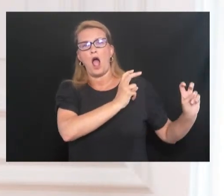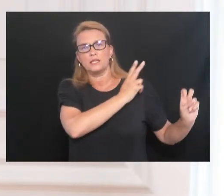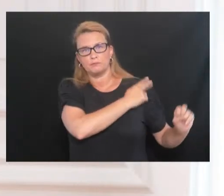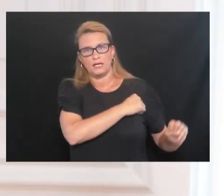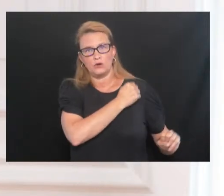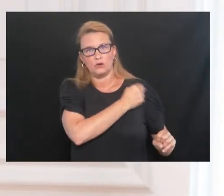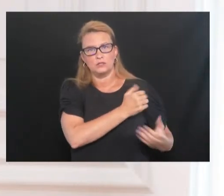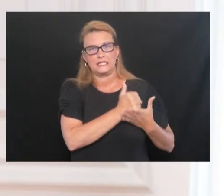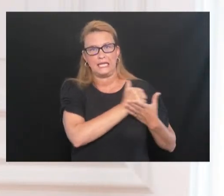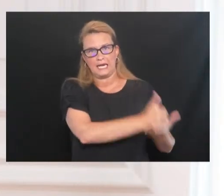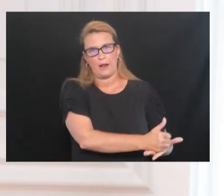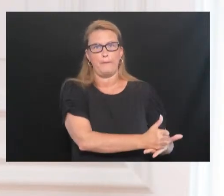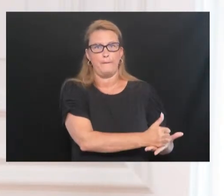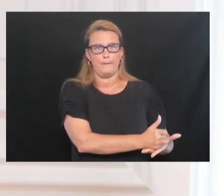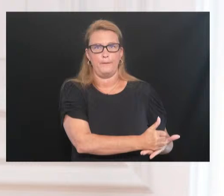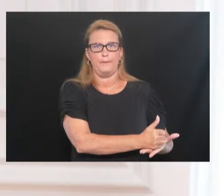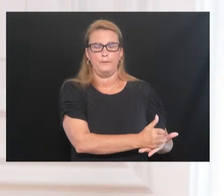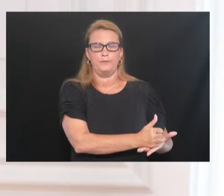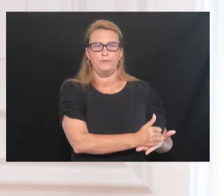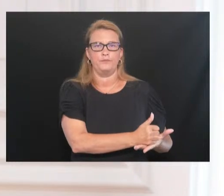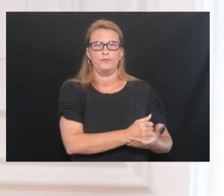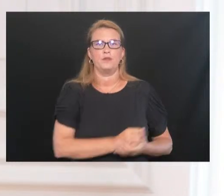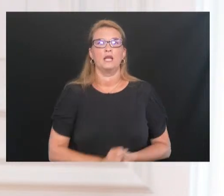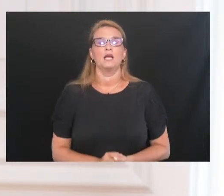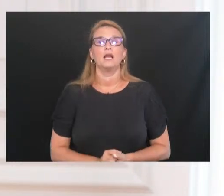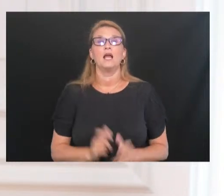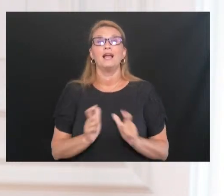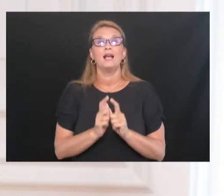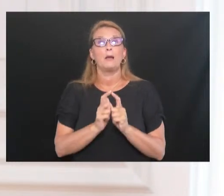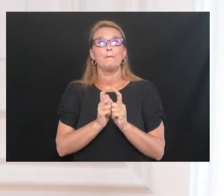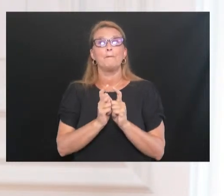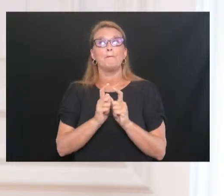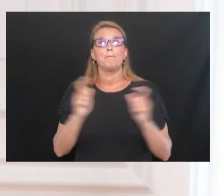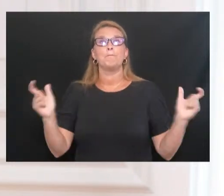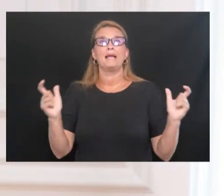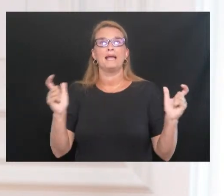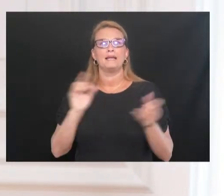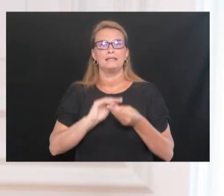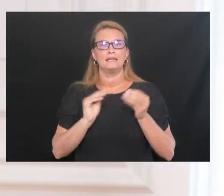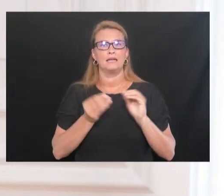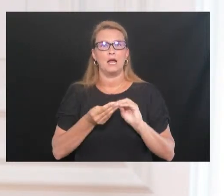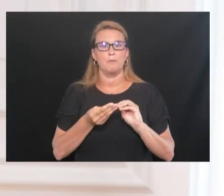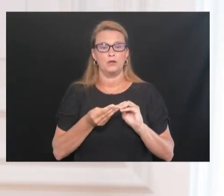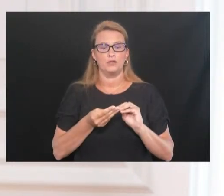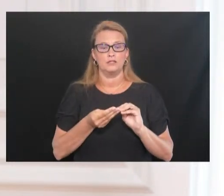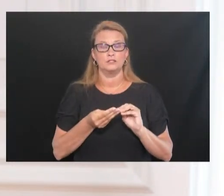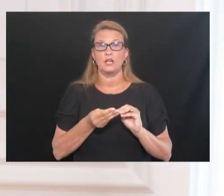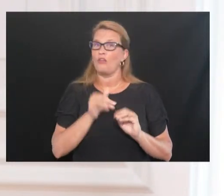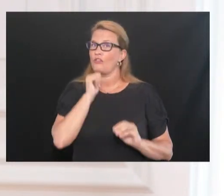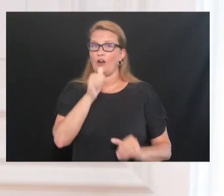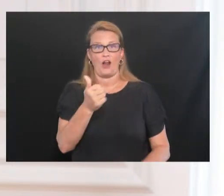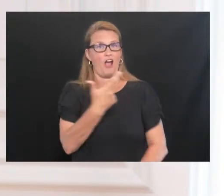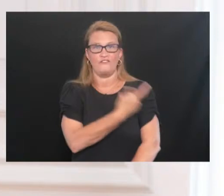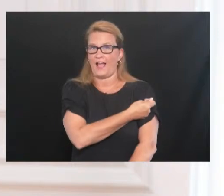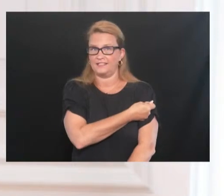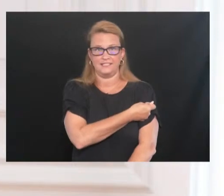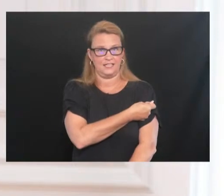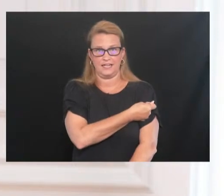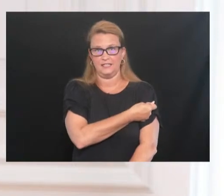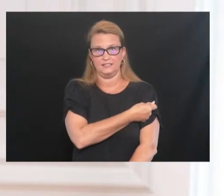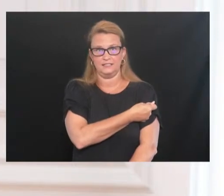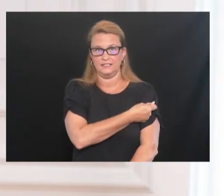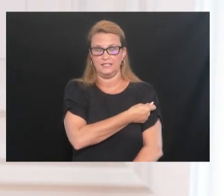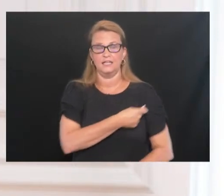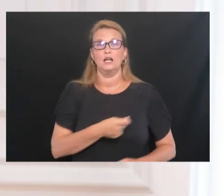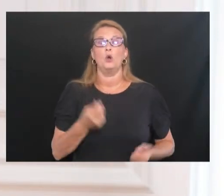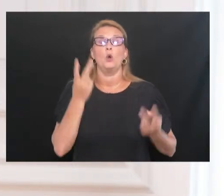ill. In very large numbers, these people are not vaccinated, haven't had vaccines,